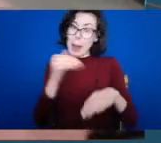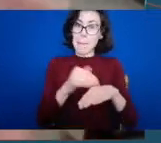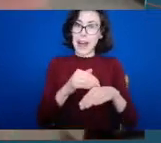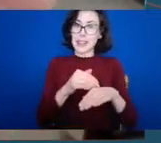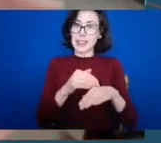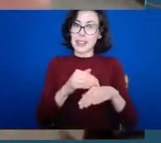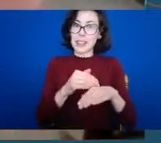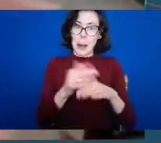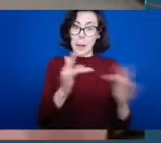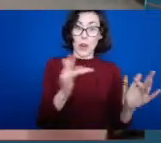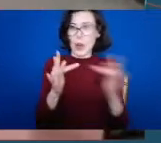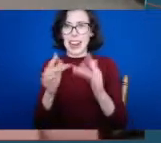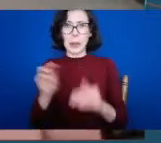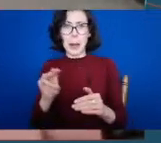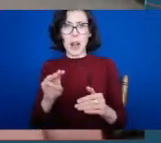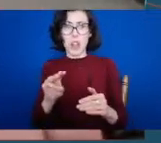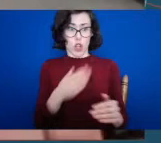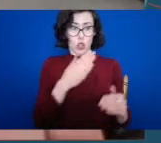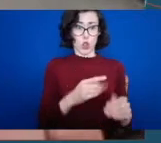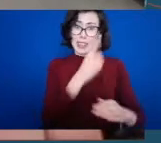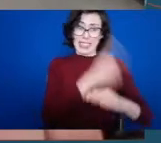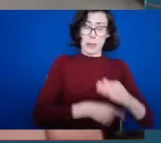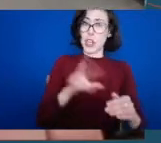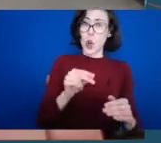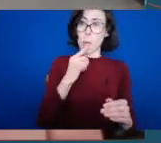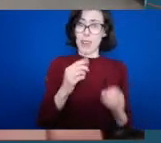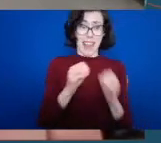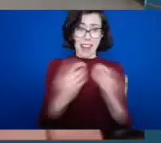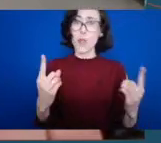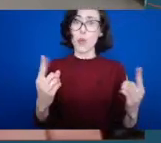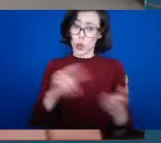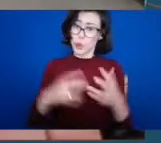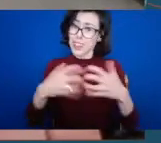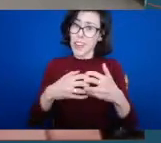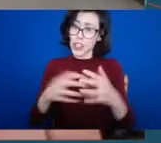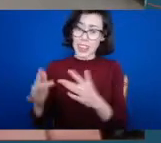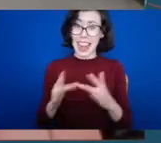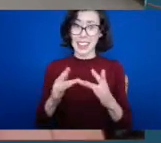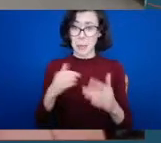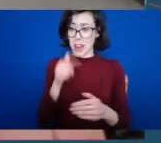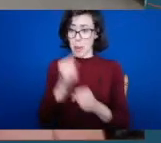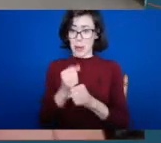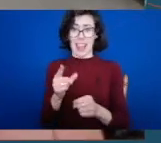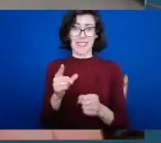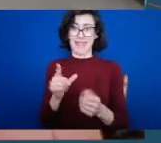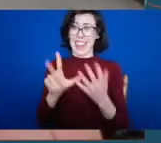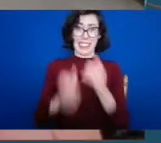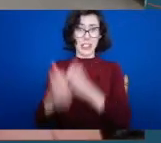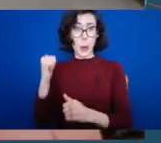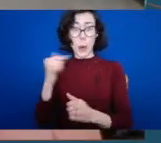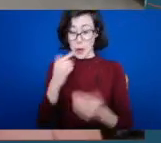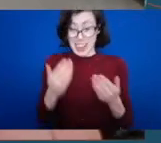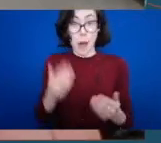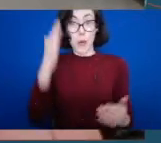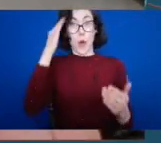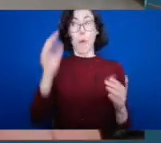people with disabilities, but everyone. And I think now we've realized how important it actually is. And it's still funny because people will